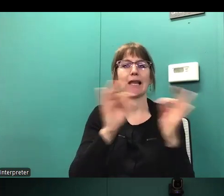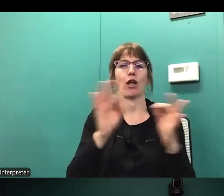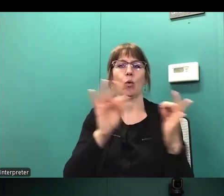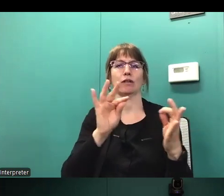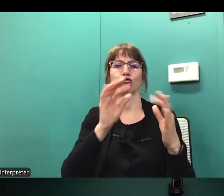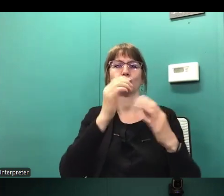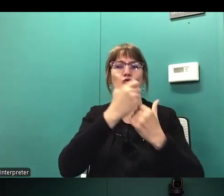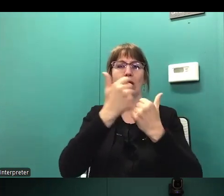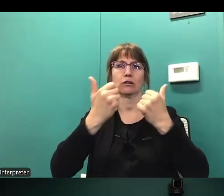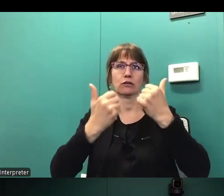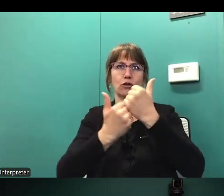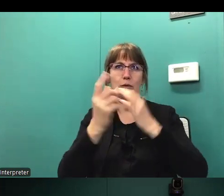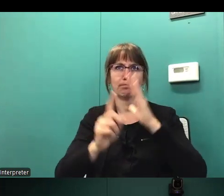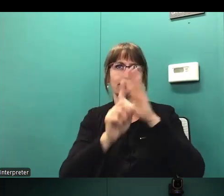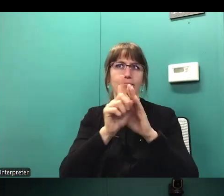situations.